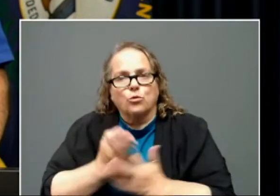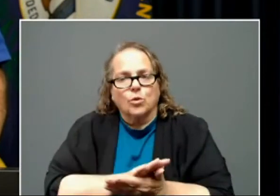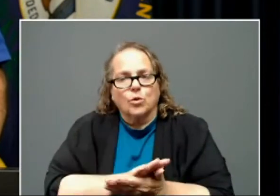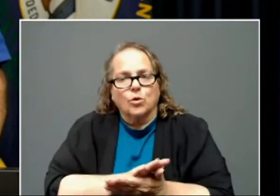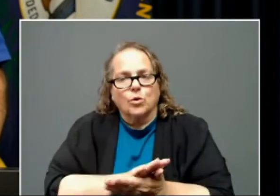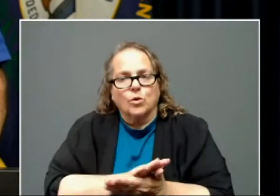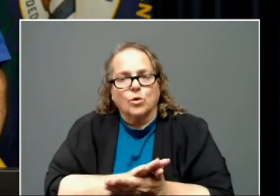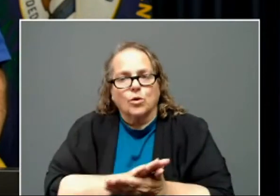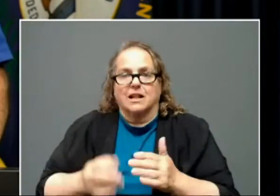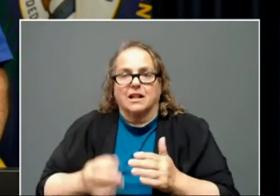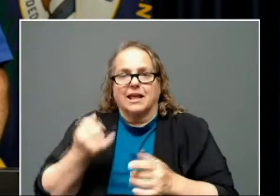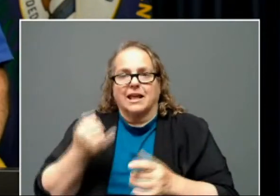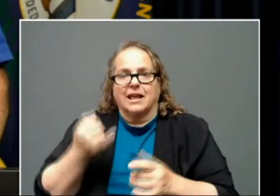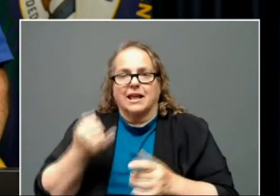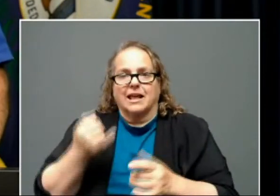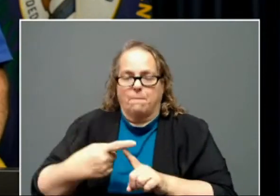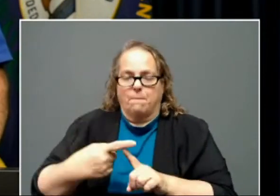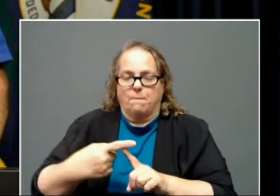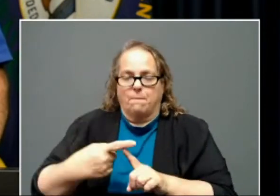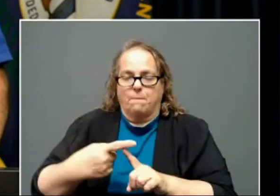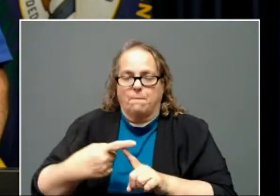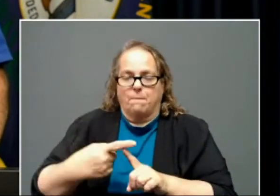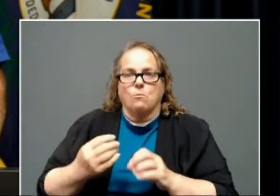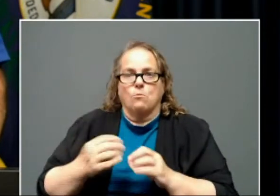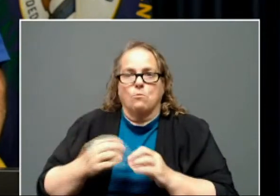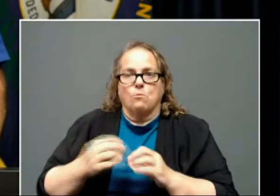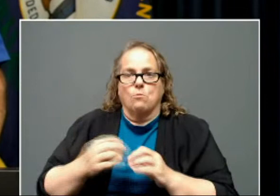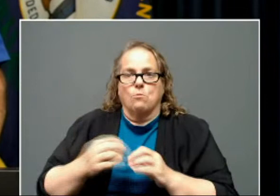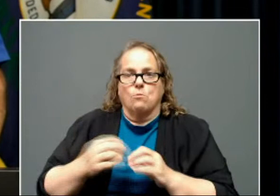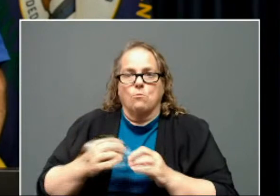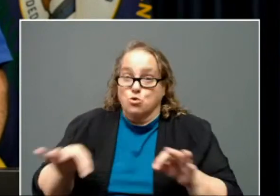kids back to school. Certainly some school